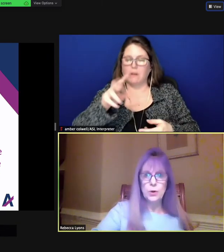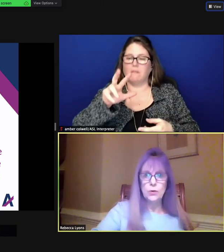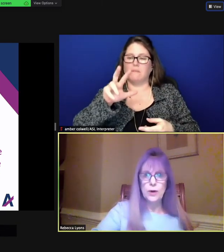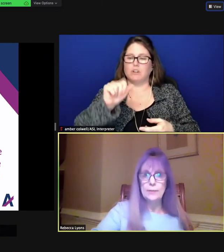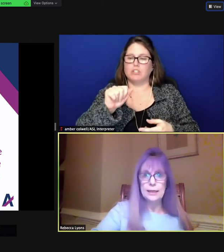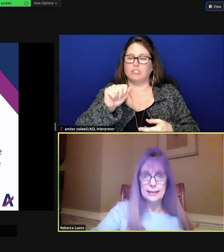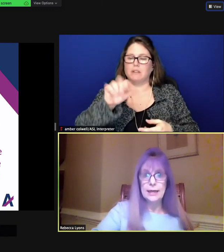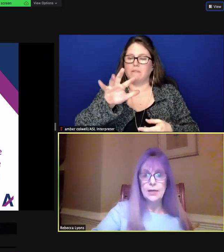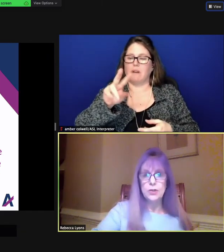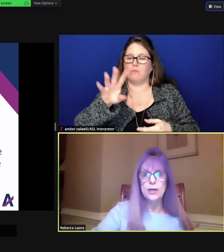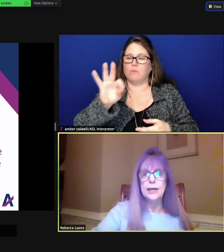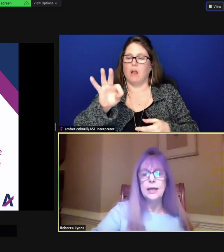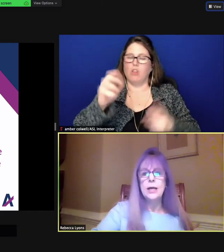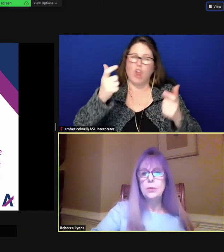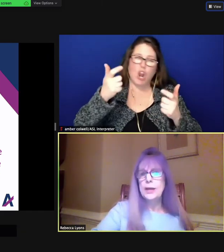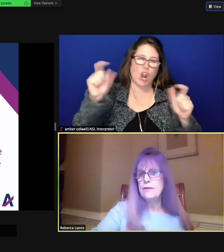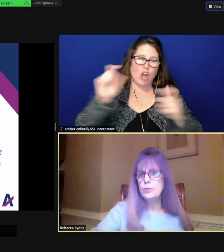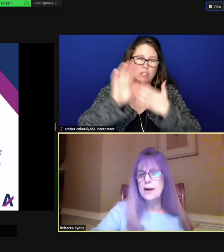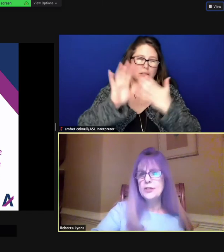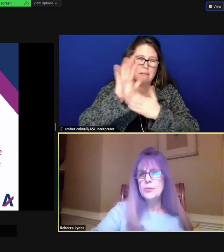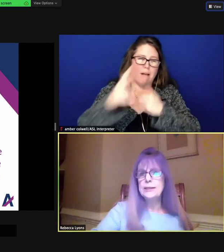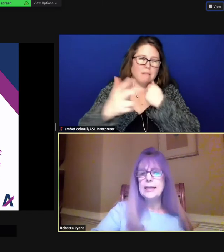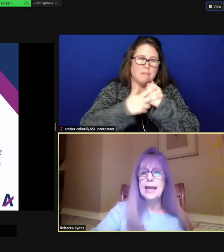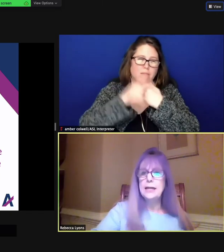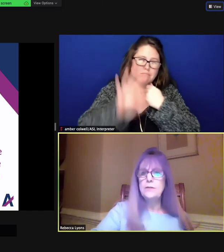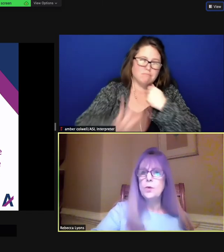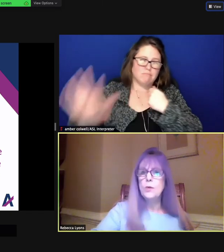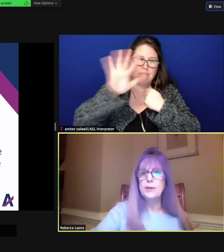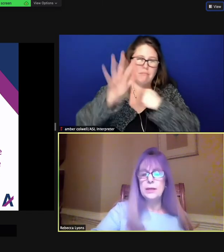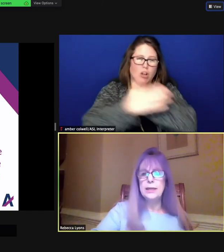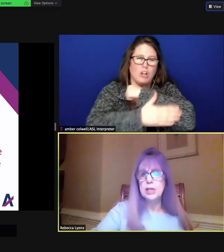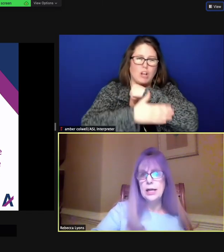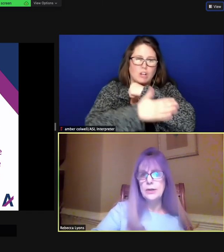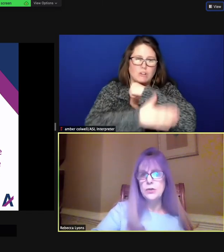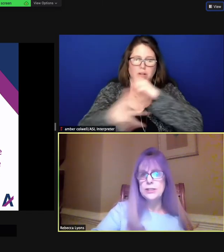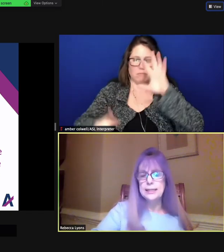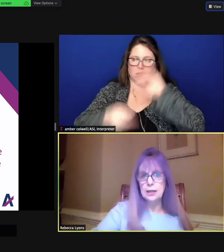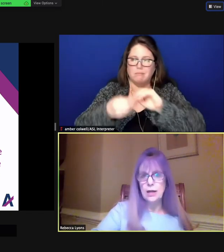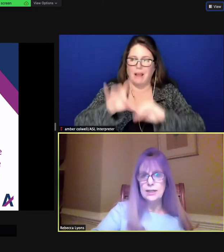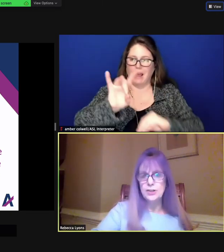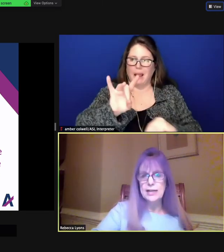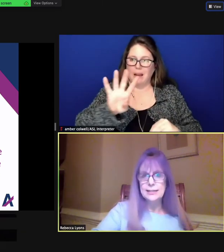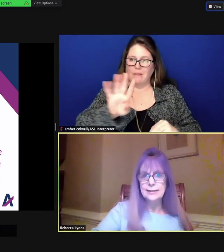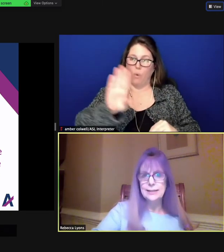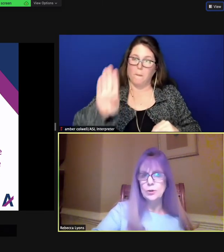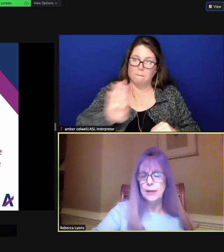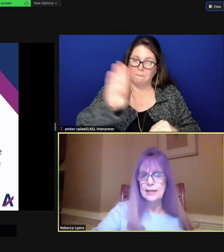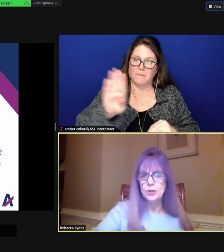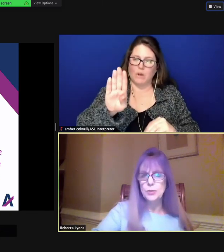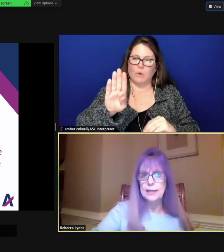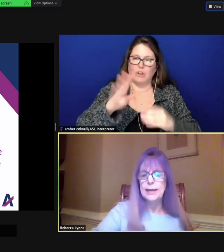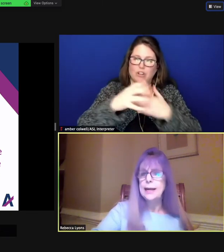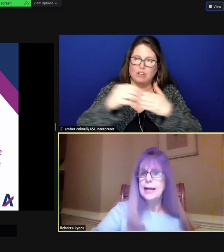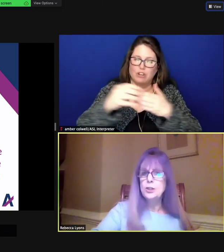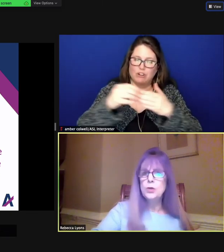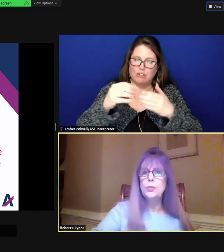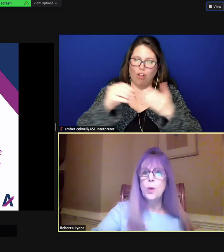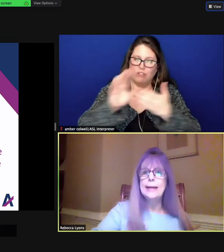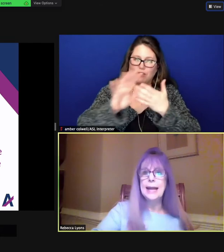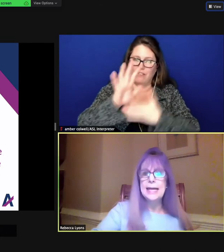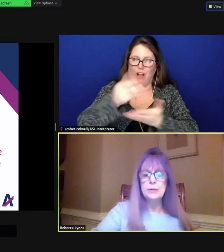savings program in the country. We have approximately $84 billion in college assets under management